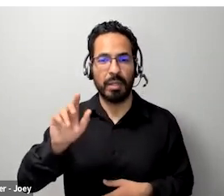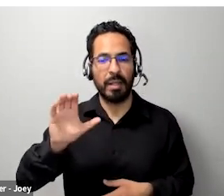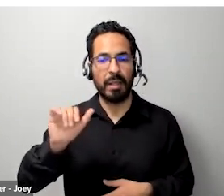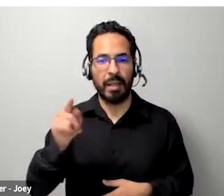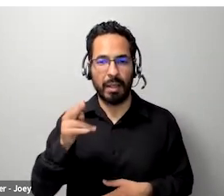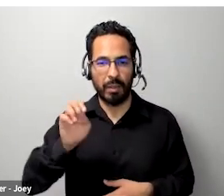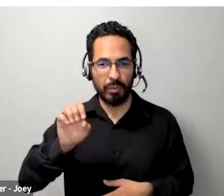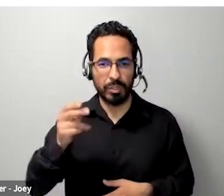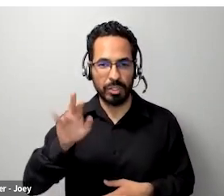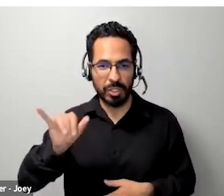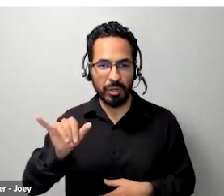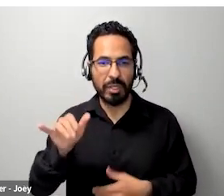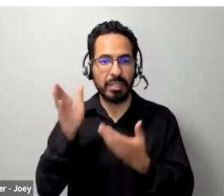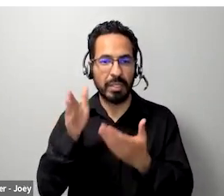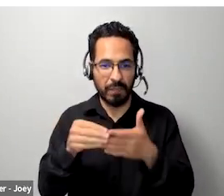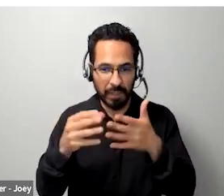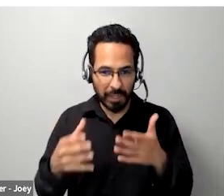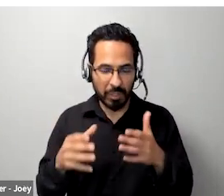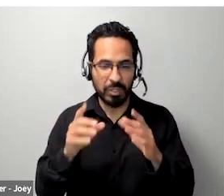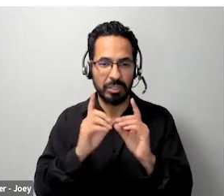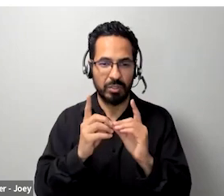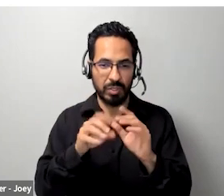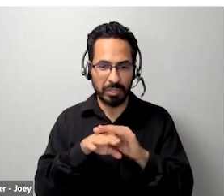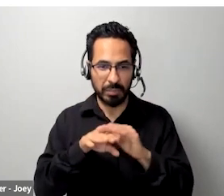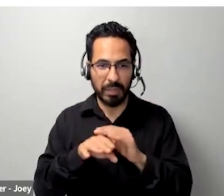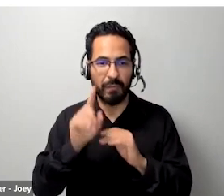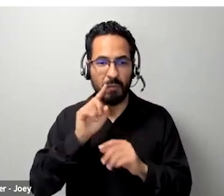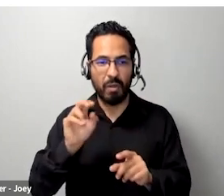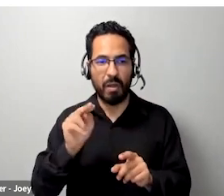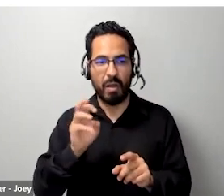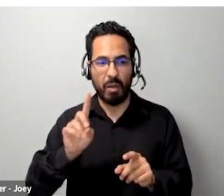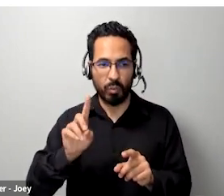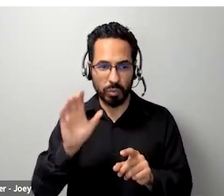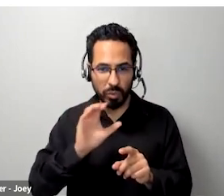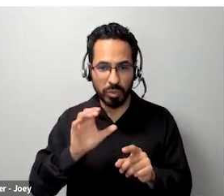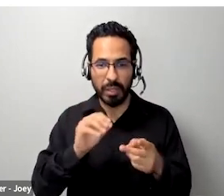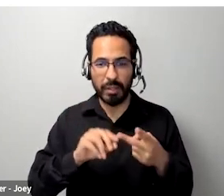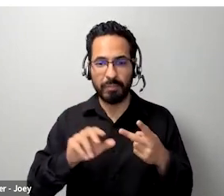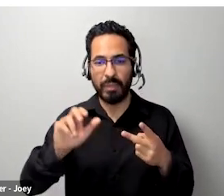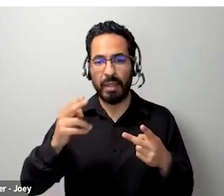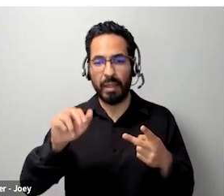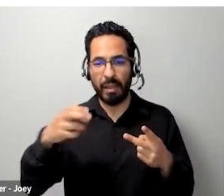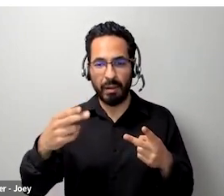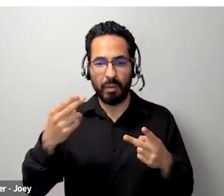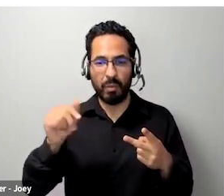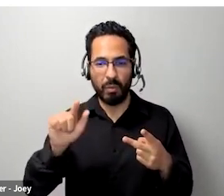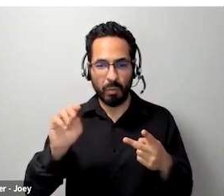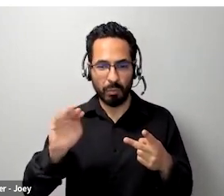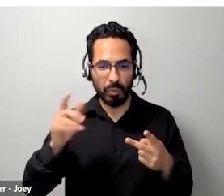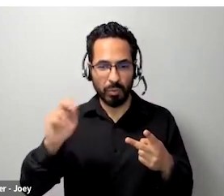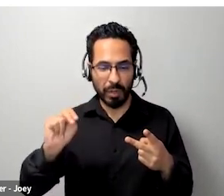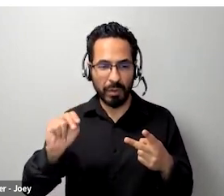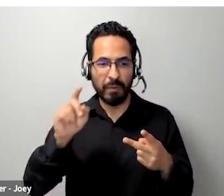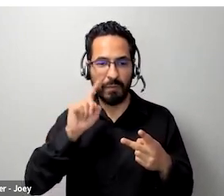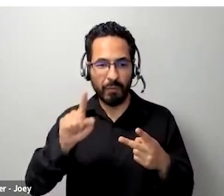Delivery Leader, Digital Accessibility and XD at Onward Search, and Hannah Holmgren, Head of Product and Operations at